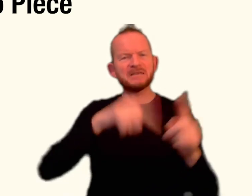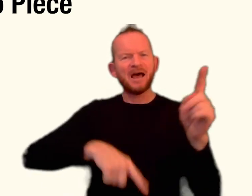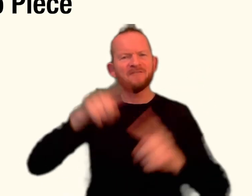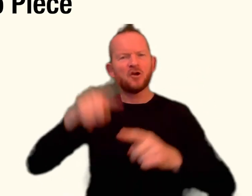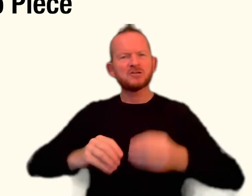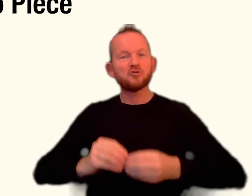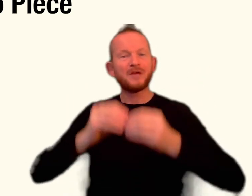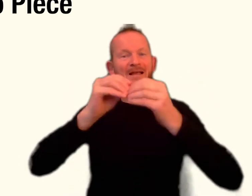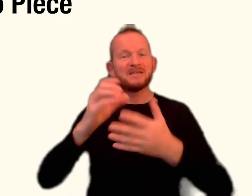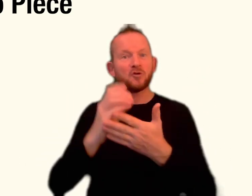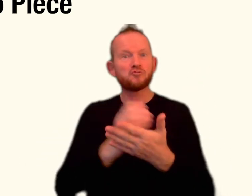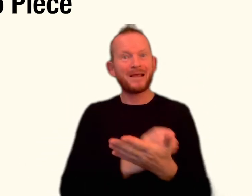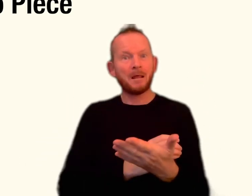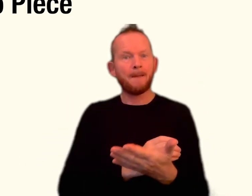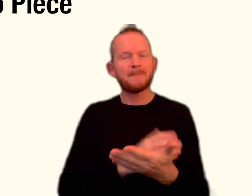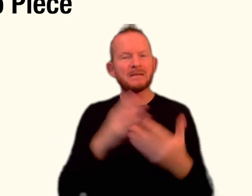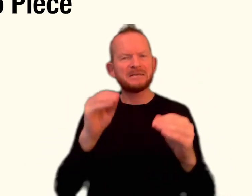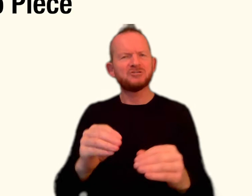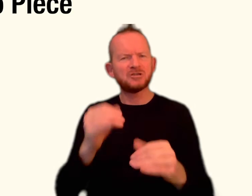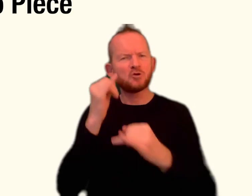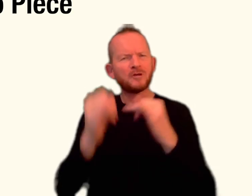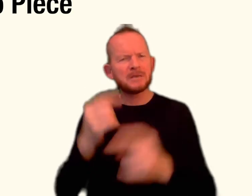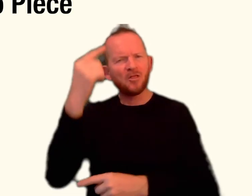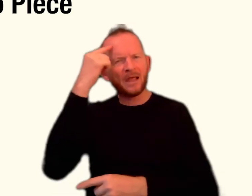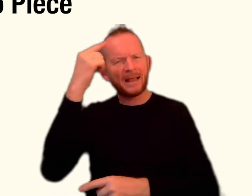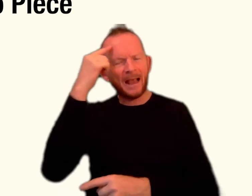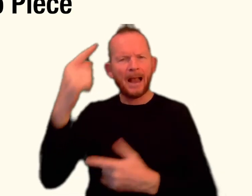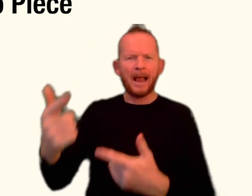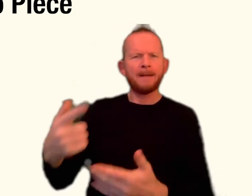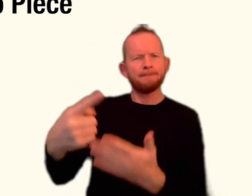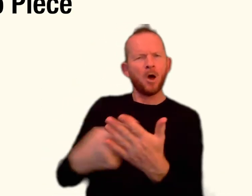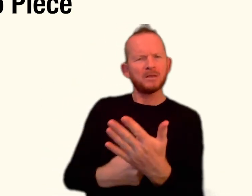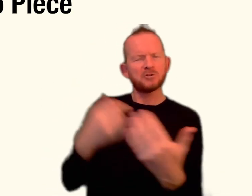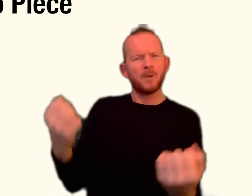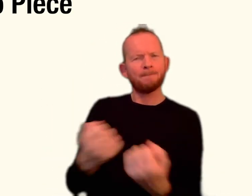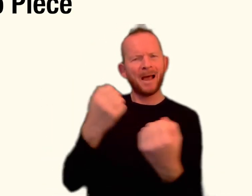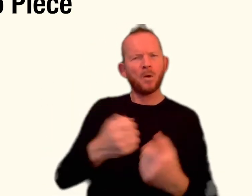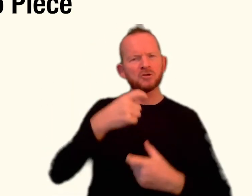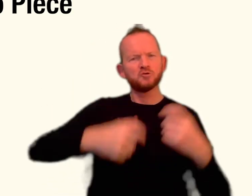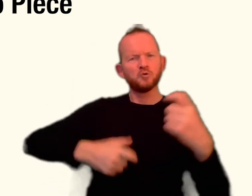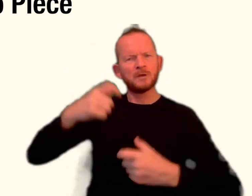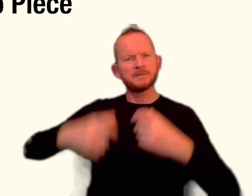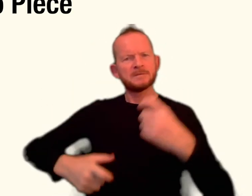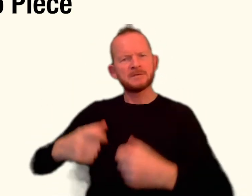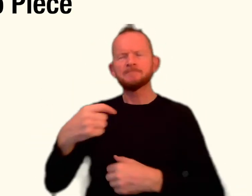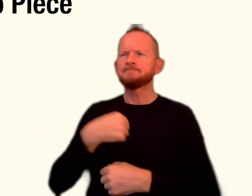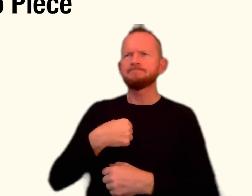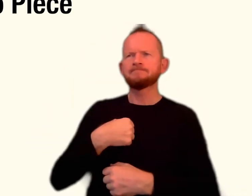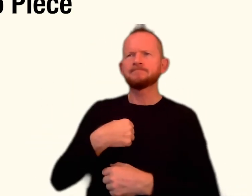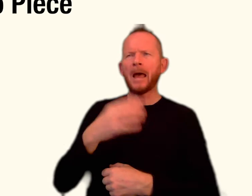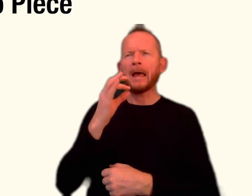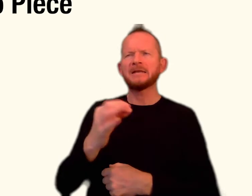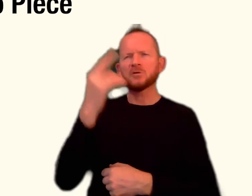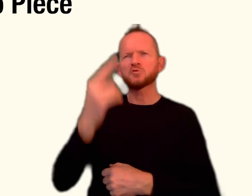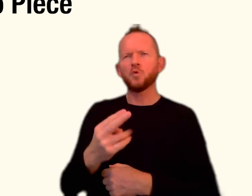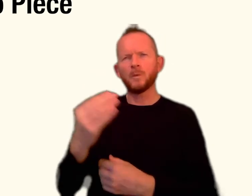teaches critical thinking and politics to all ages to empower students. My ideal school would